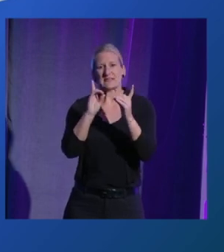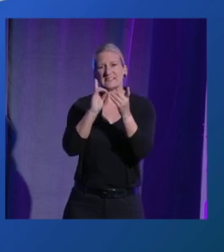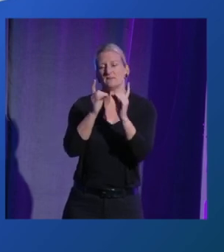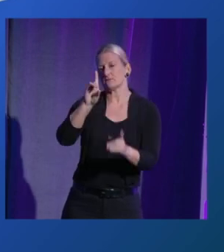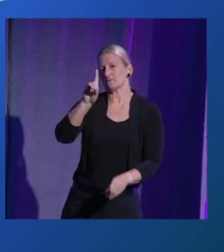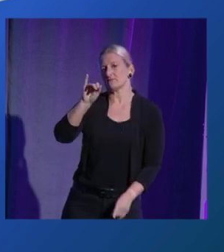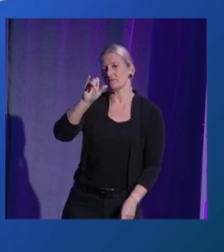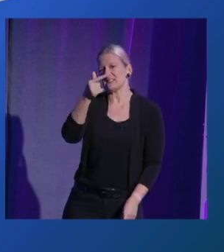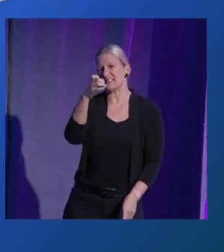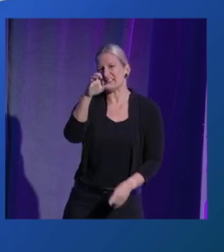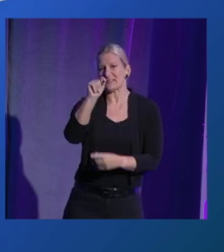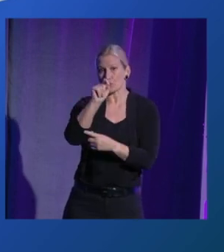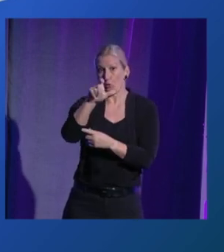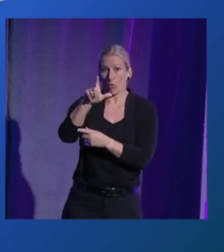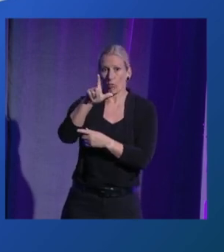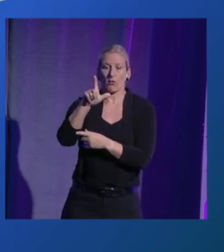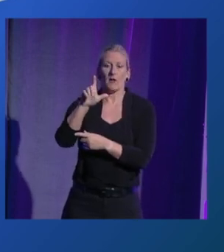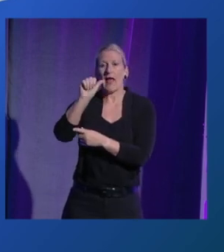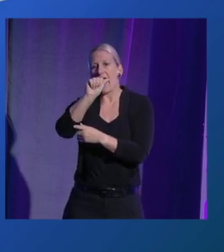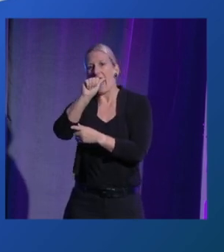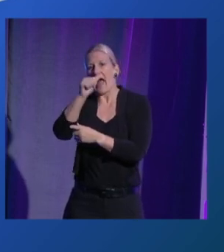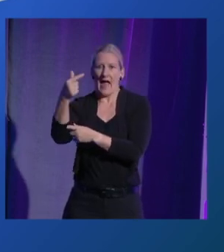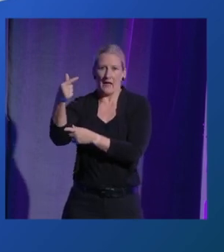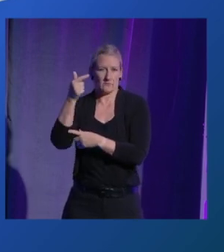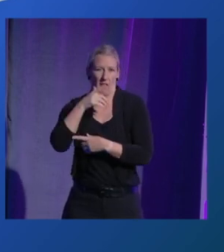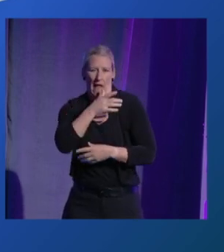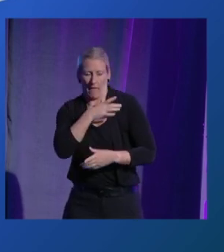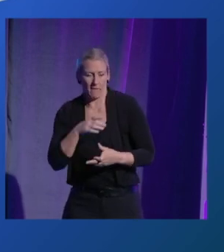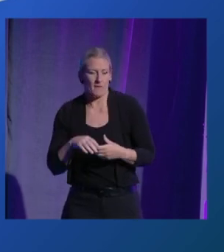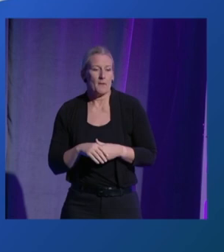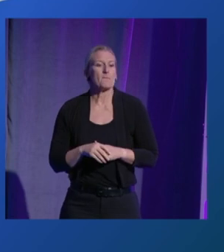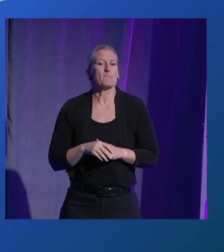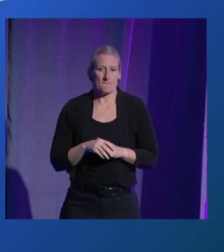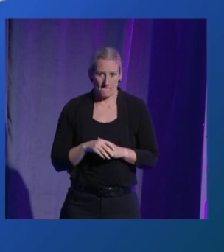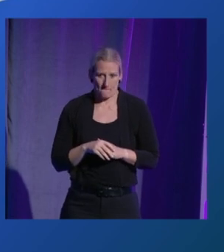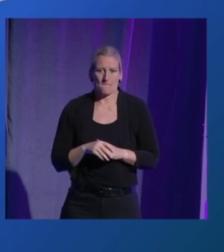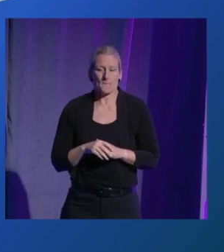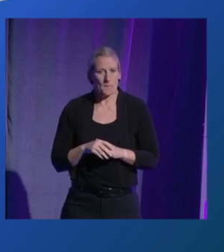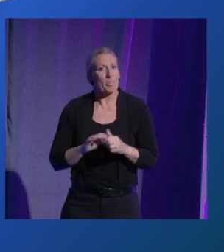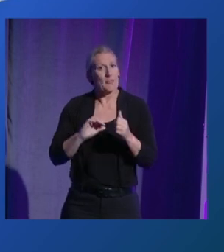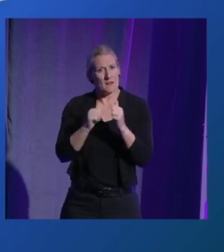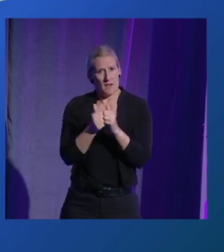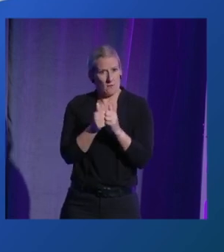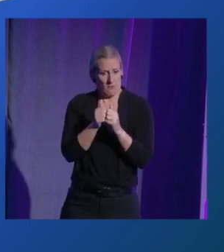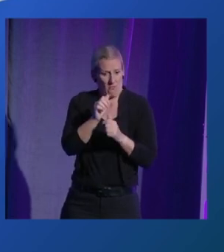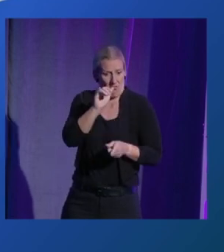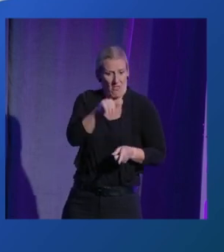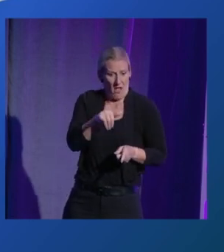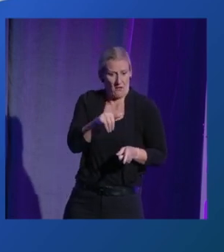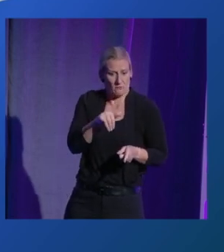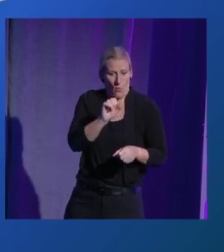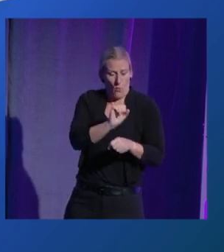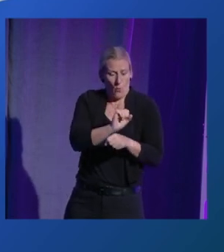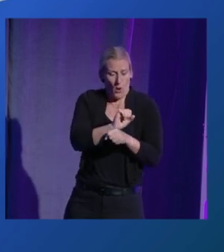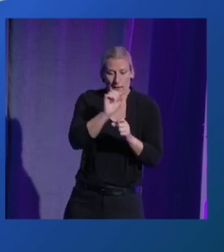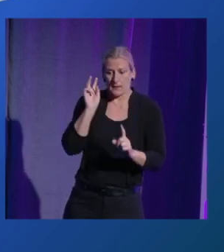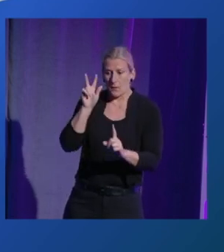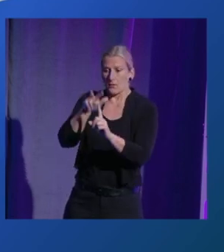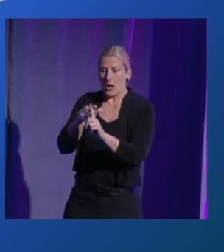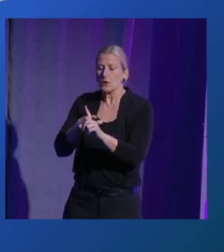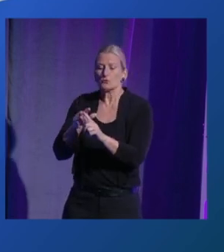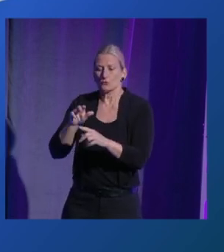and how it can play an important role in in uh mitigating global climate change and and uh improving